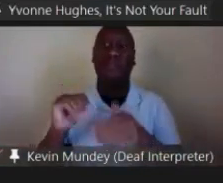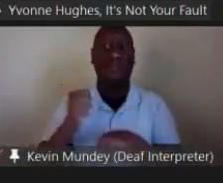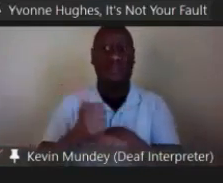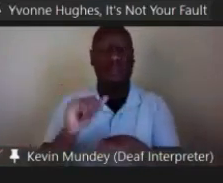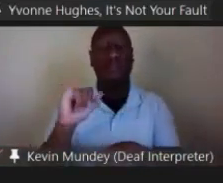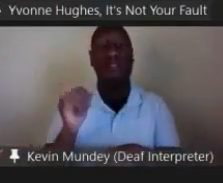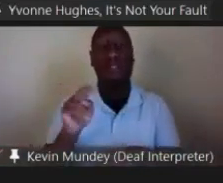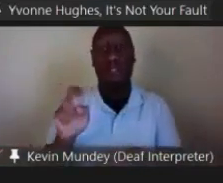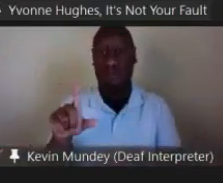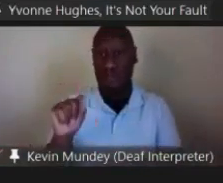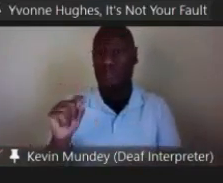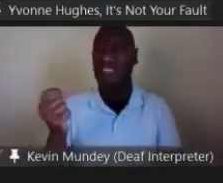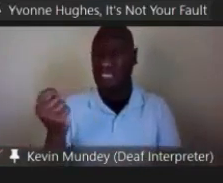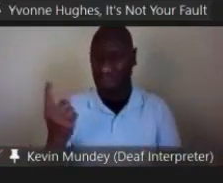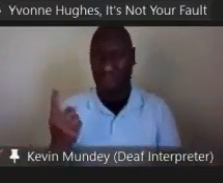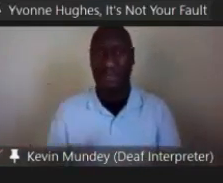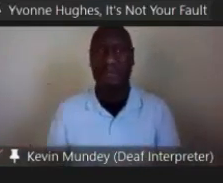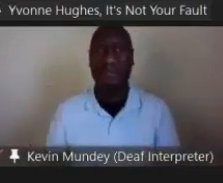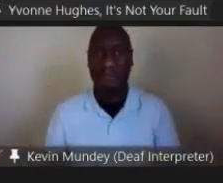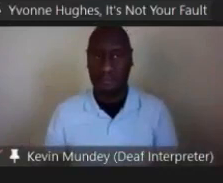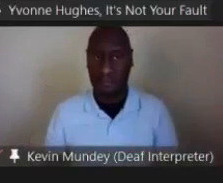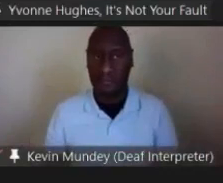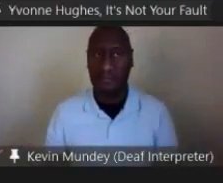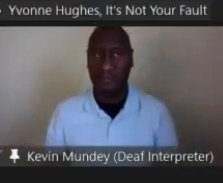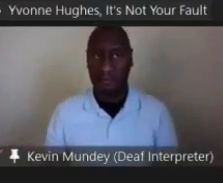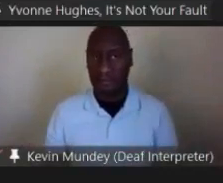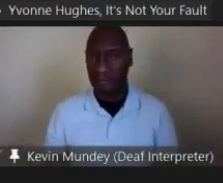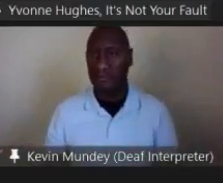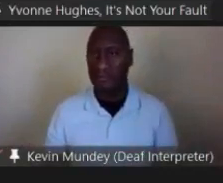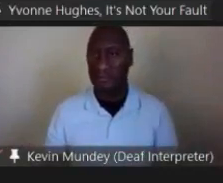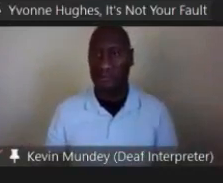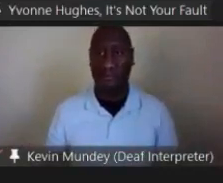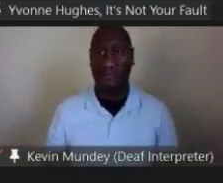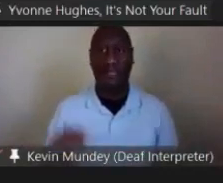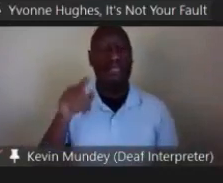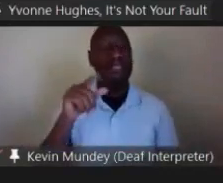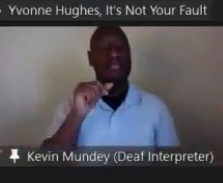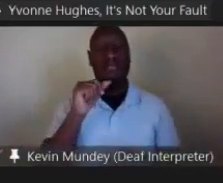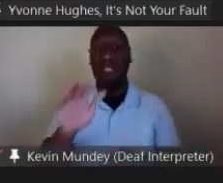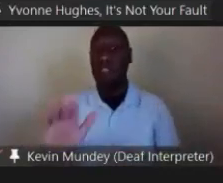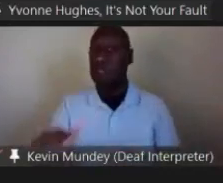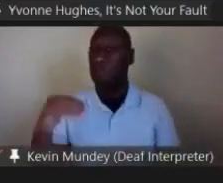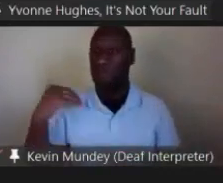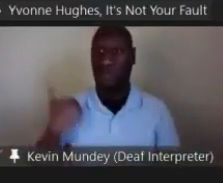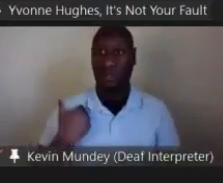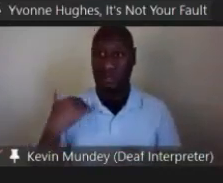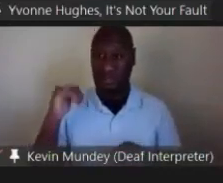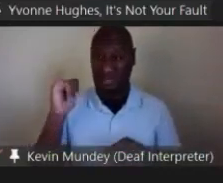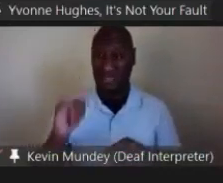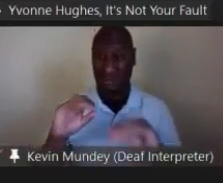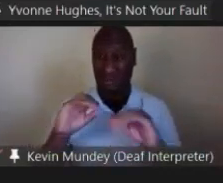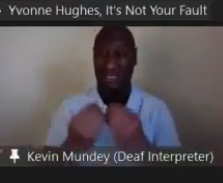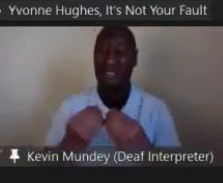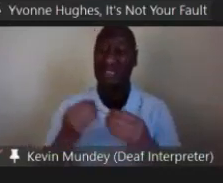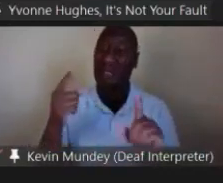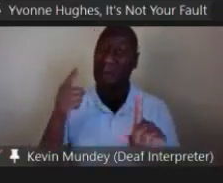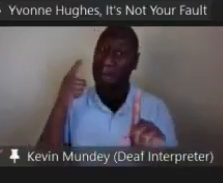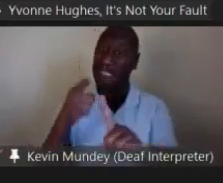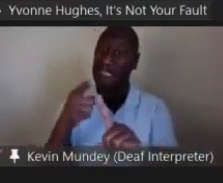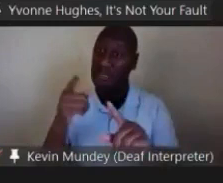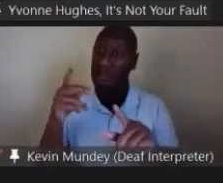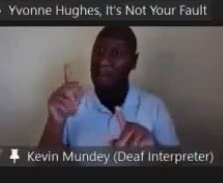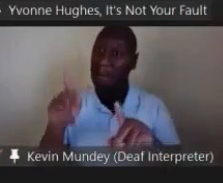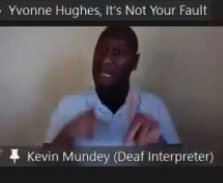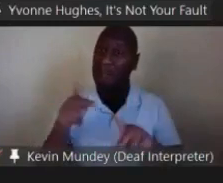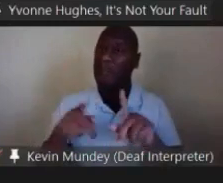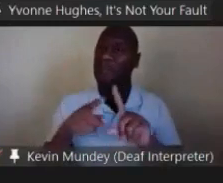The mission of It's Not Your Fault was to bring individuals from a bottomless pit of